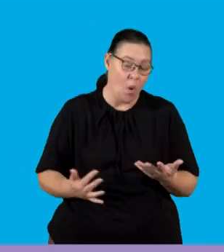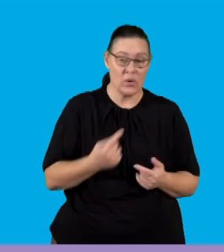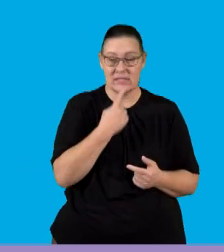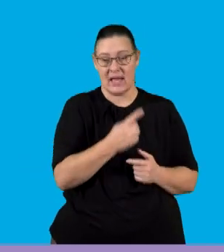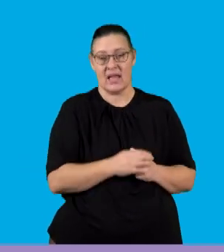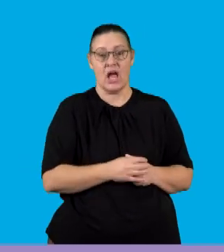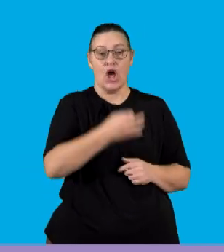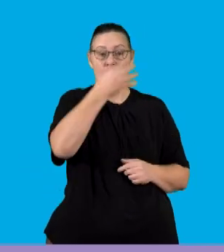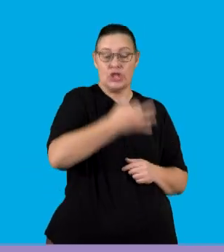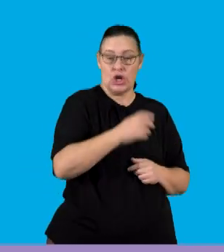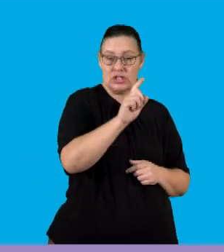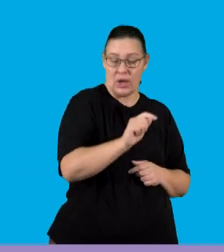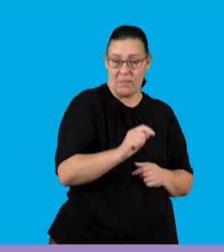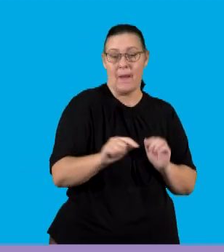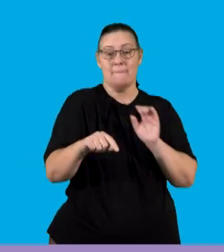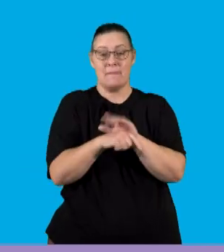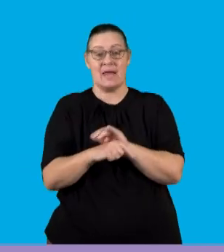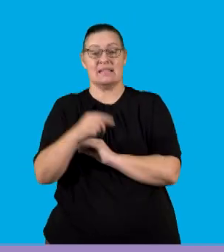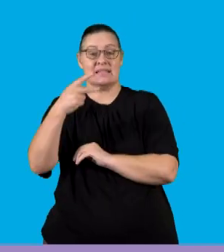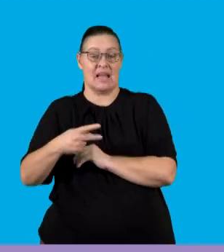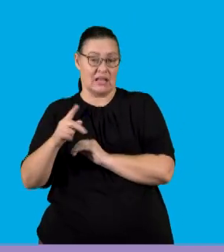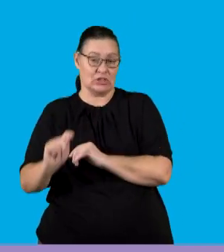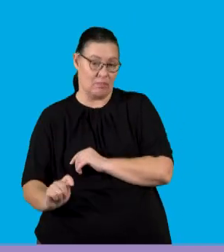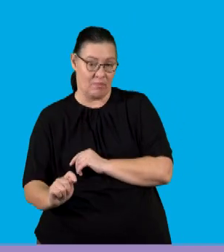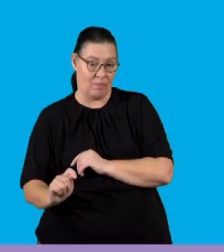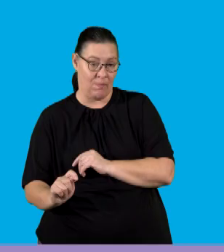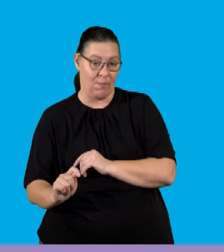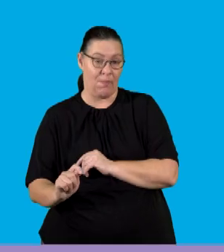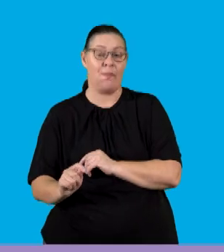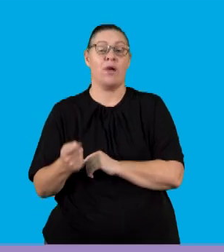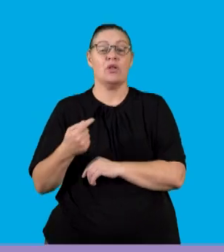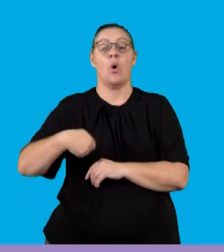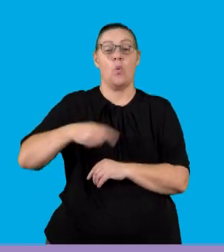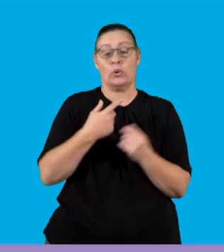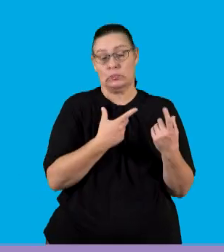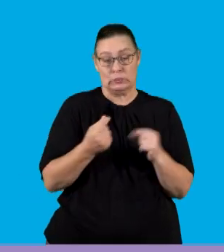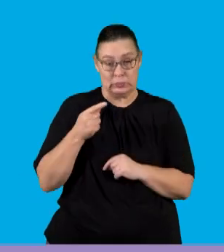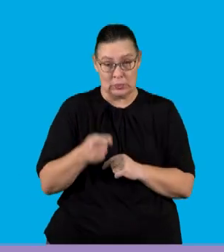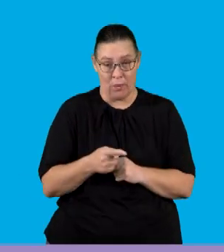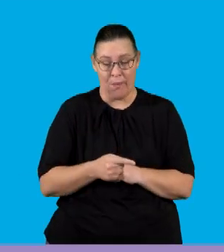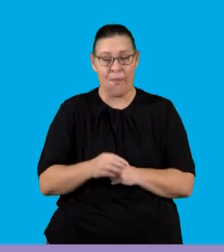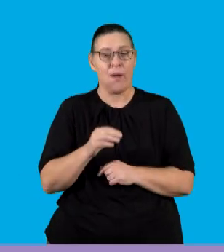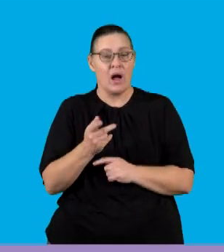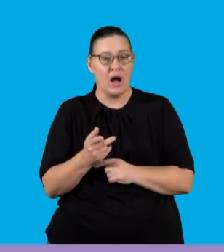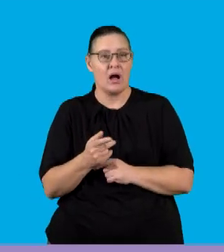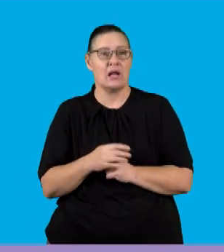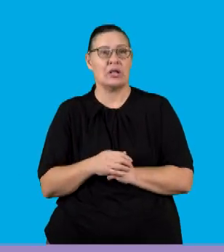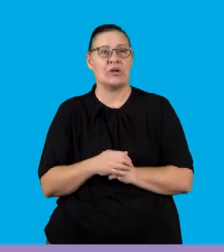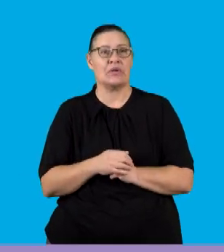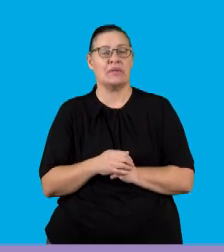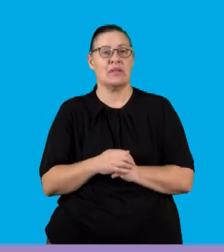we will say the third term minus the second term. Now, us doing this will mean that we will